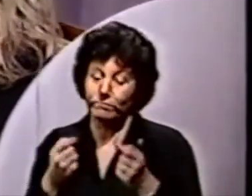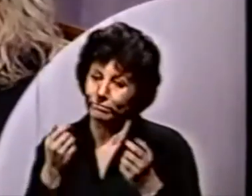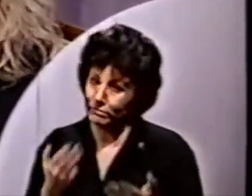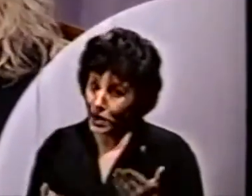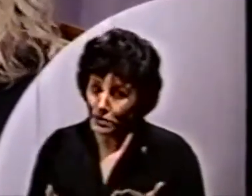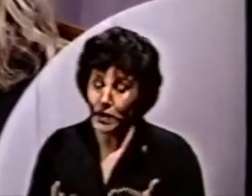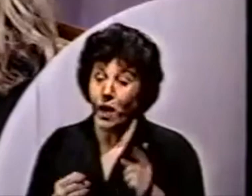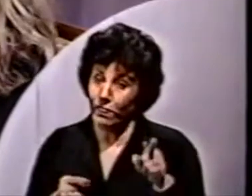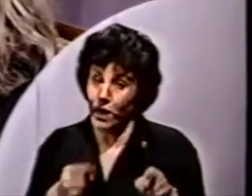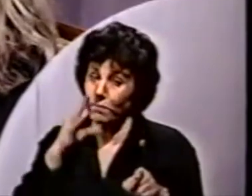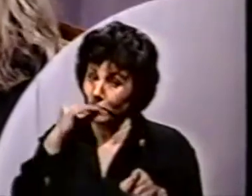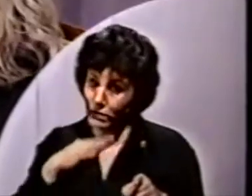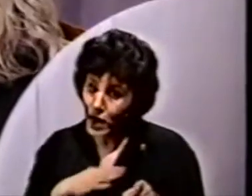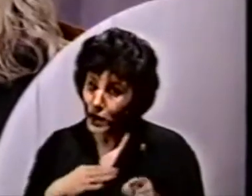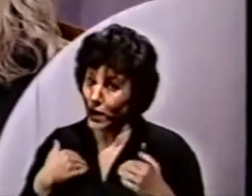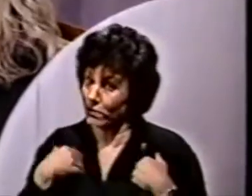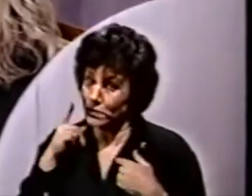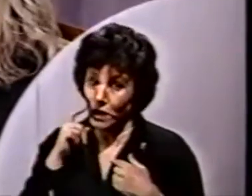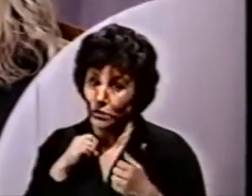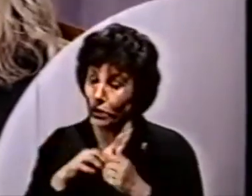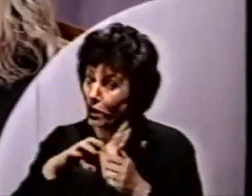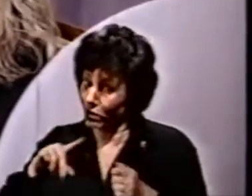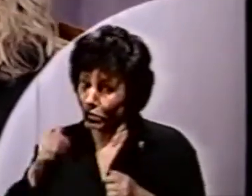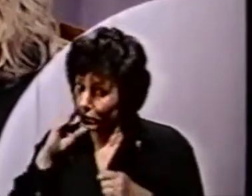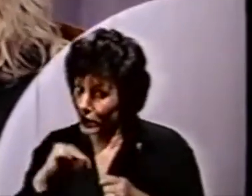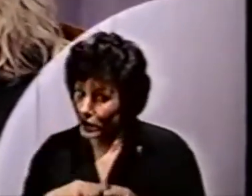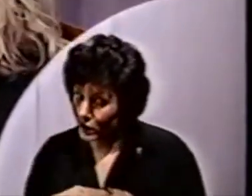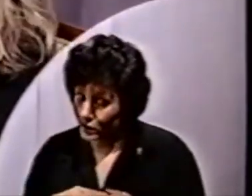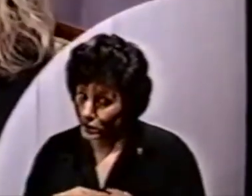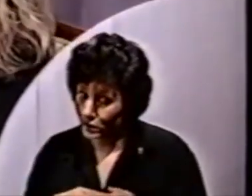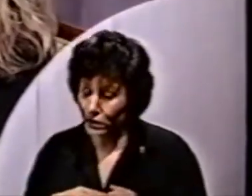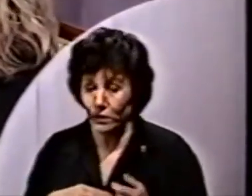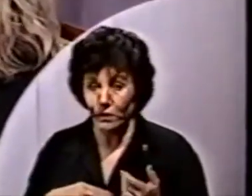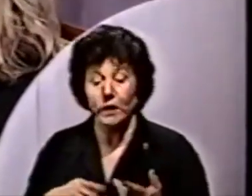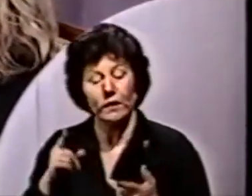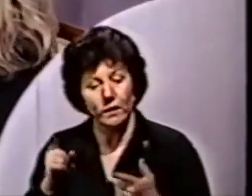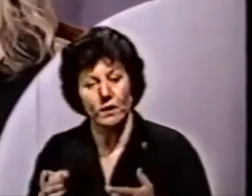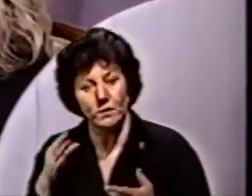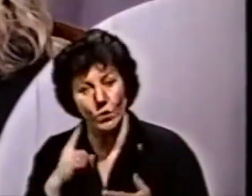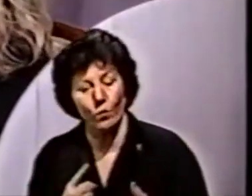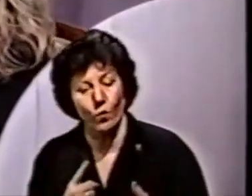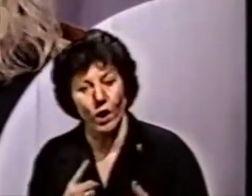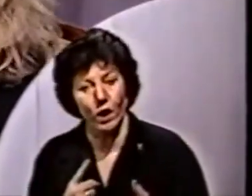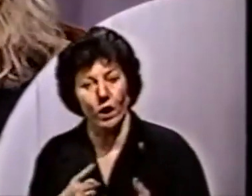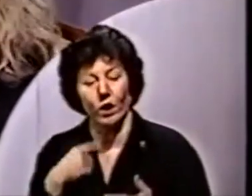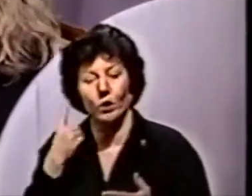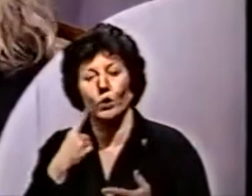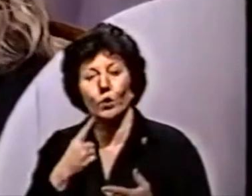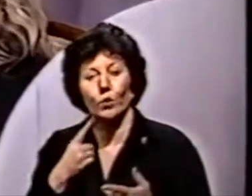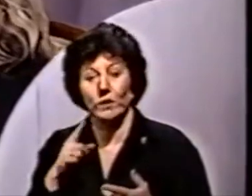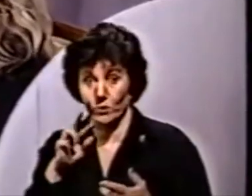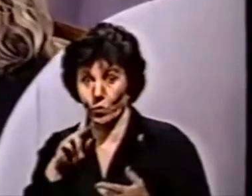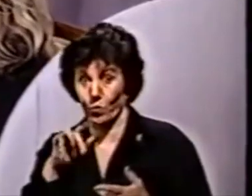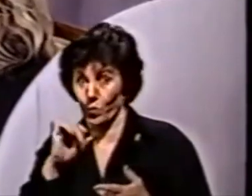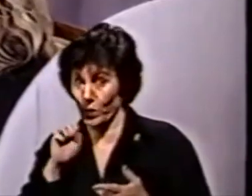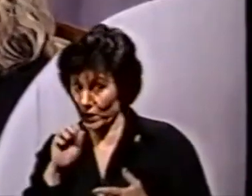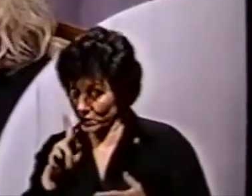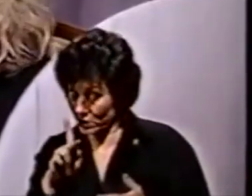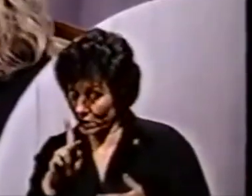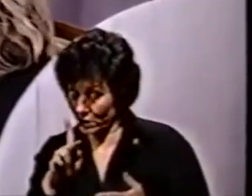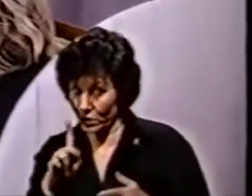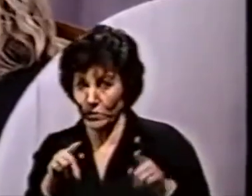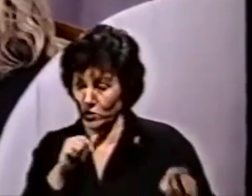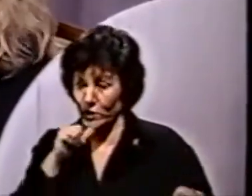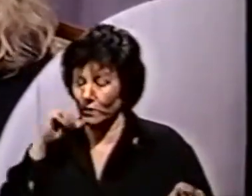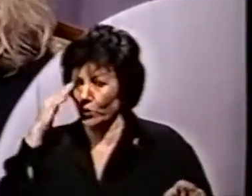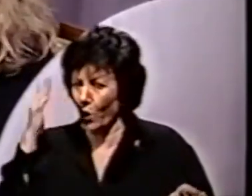men, or he may be an IDU, mm-hmm. and have he is the one maybe who has the risk factors, and she doesn't even see that. Mm-hmm. So she